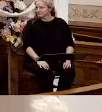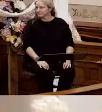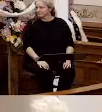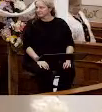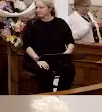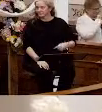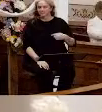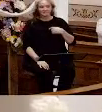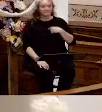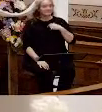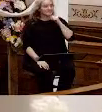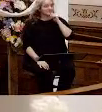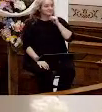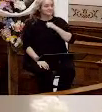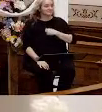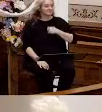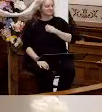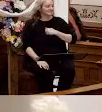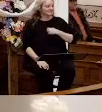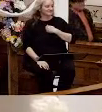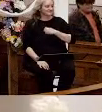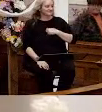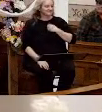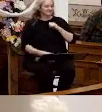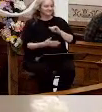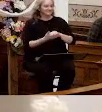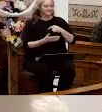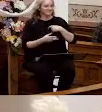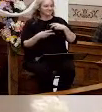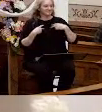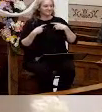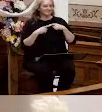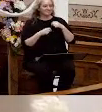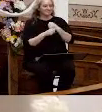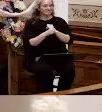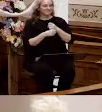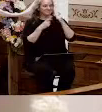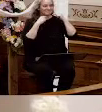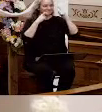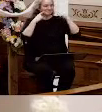I am so, so sorry that I have to make an announcement right now.